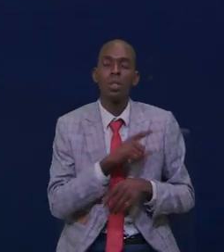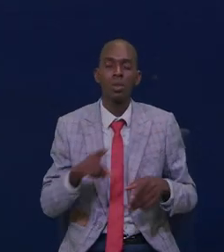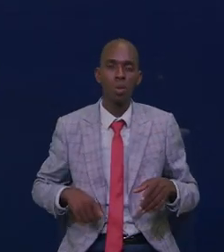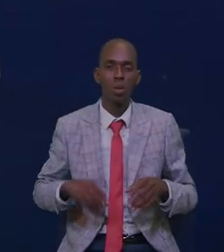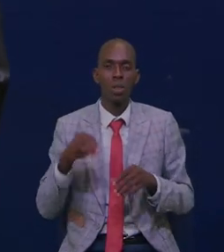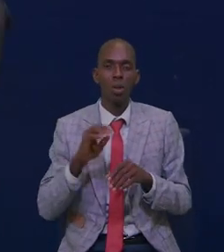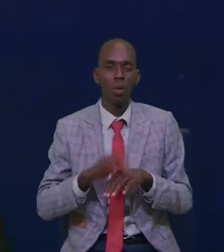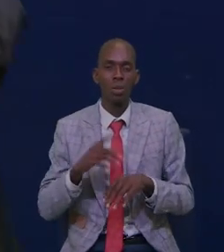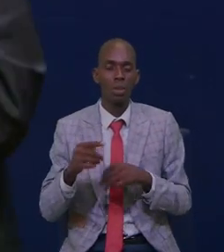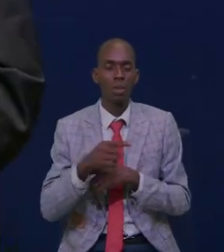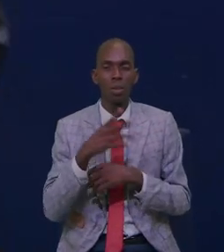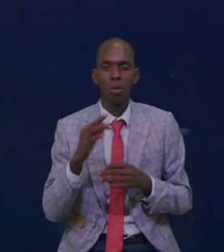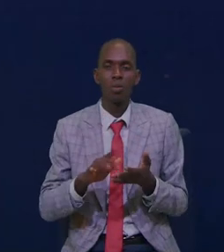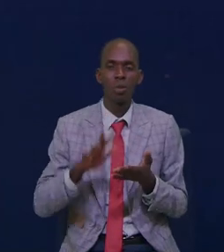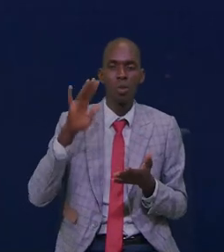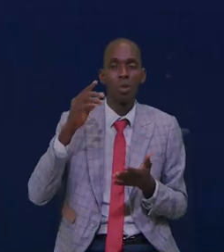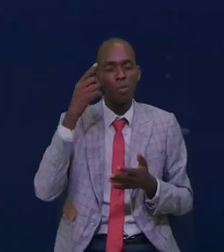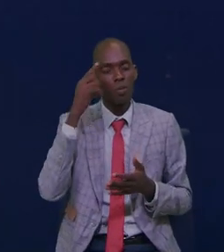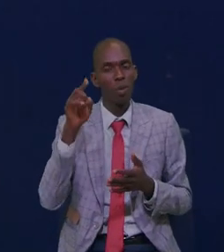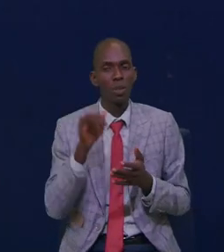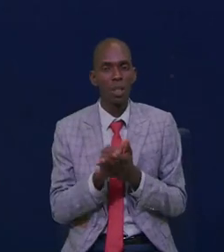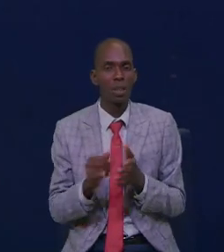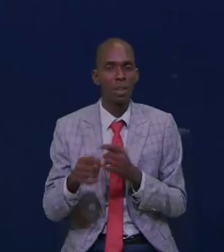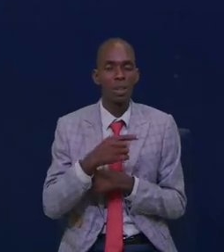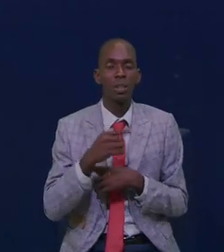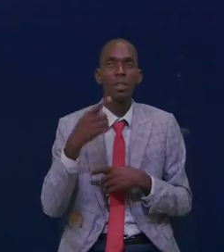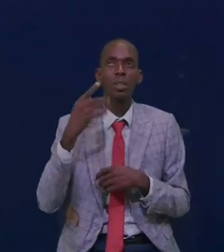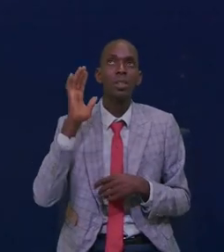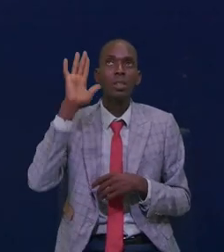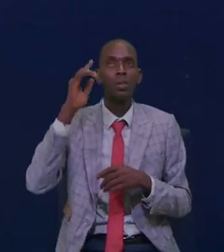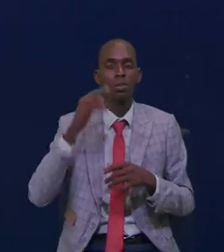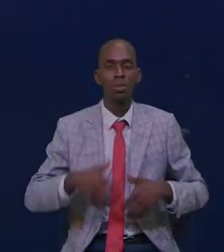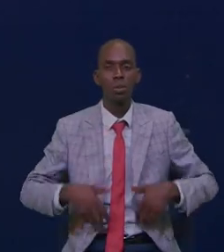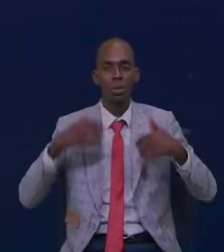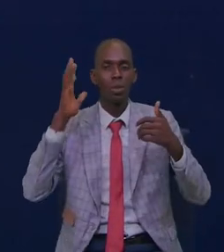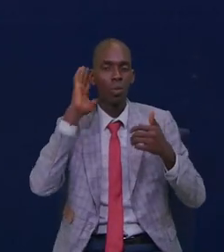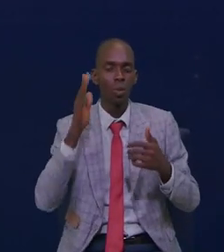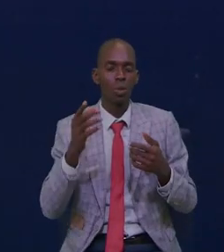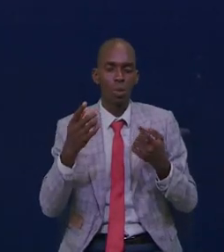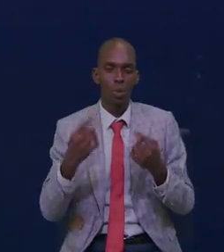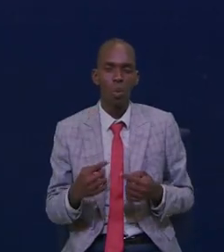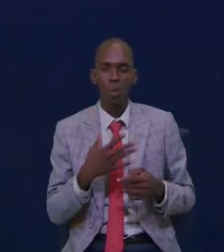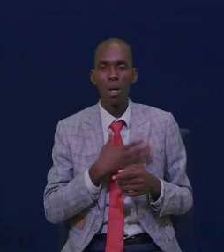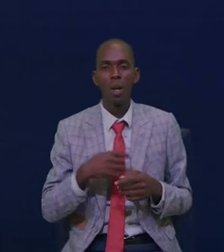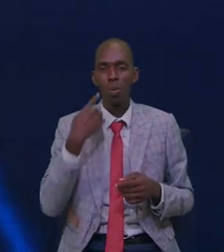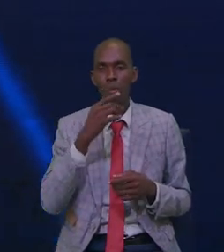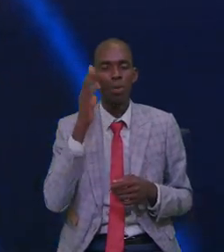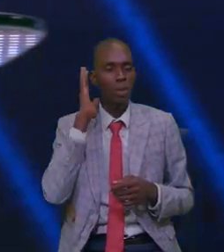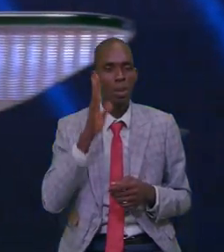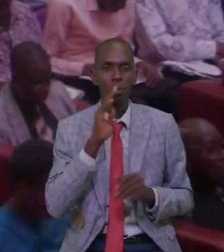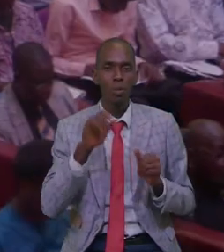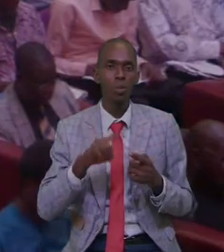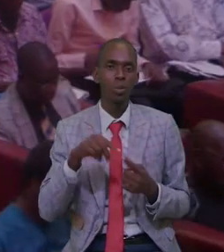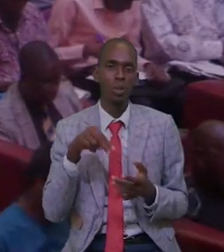day, for the great day of his wrath has come, and who shall be able to stand? We're looking at number